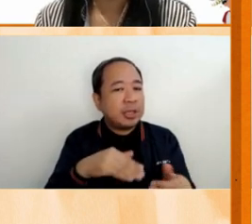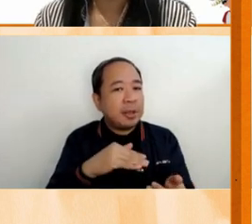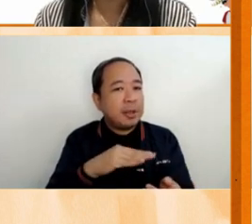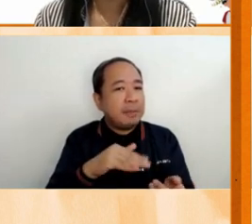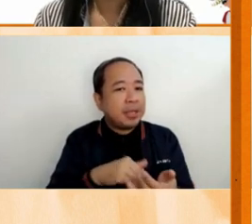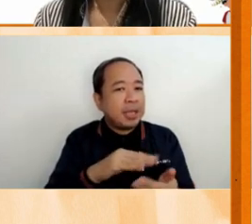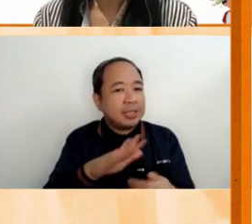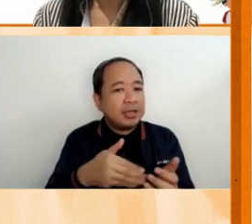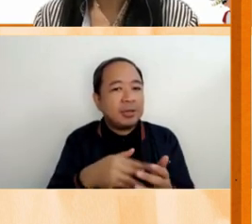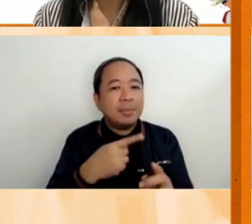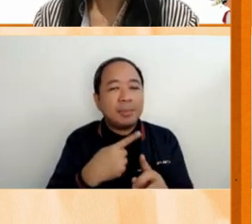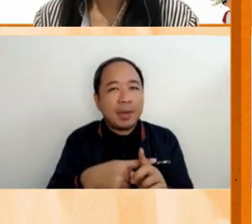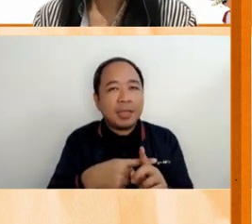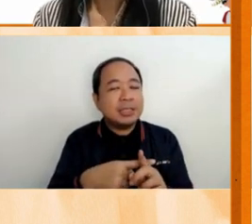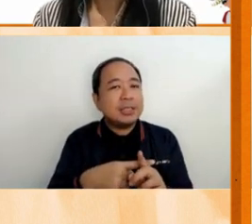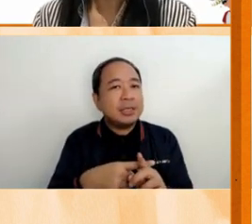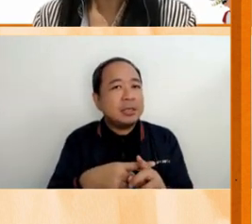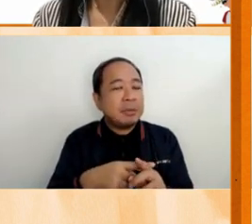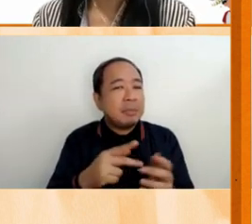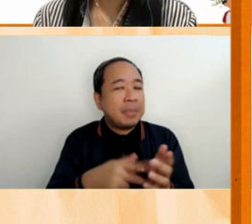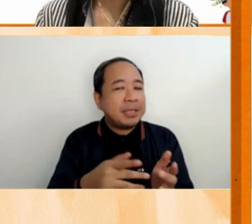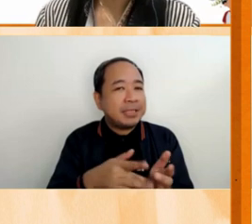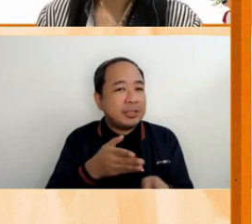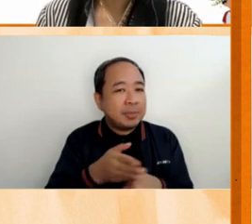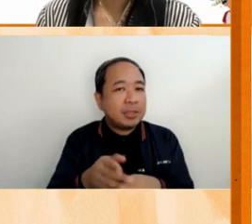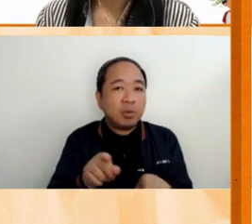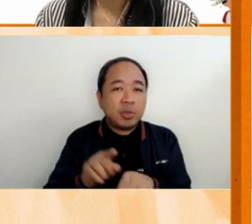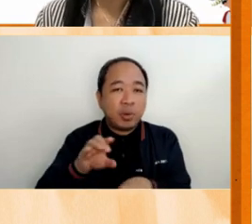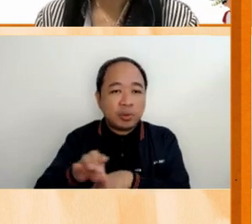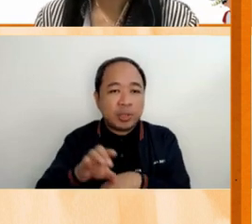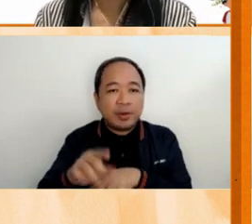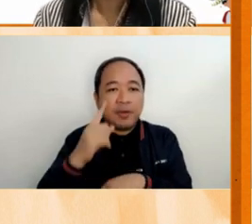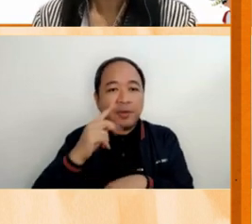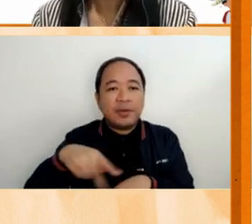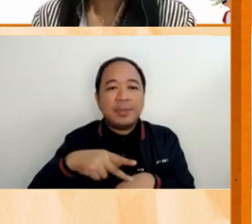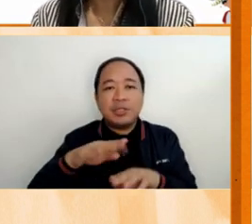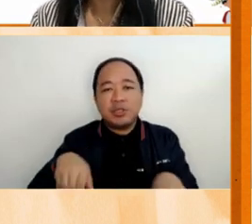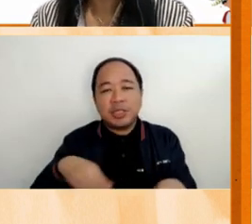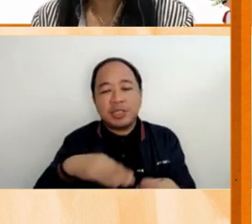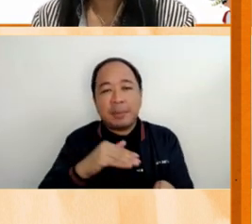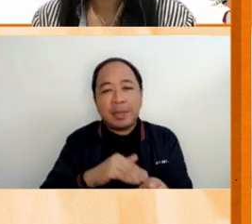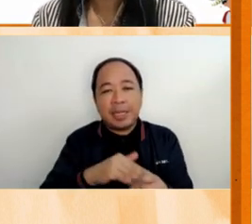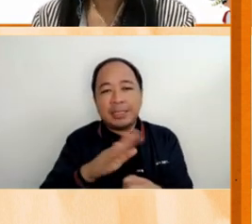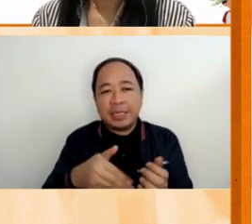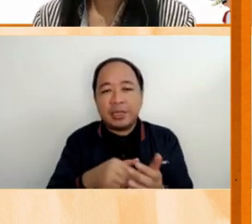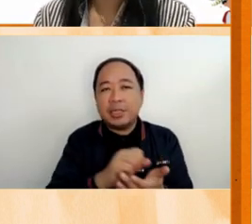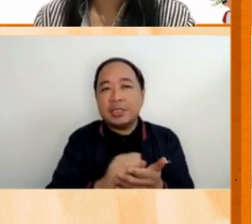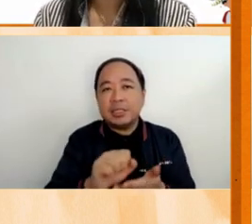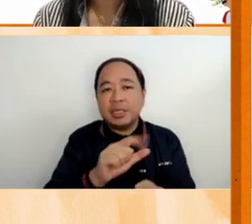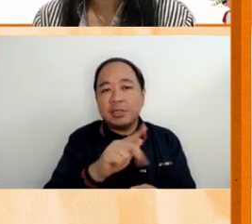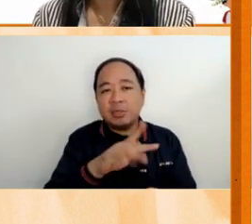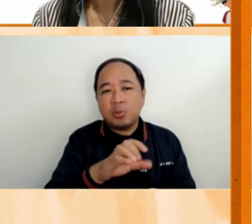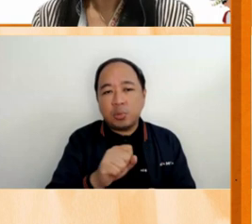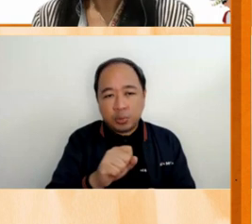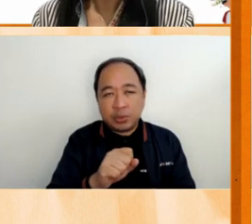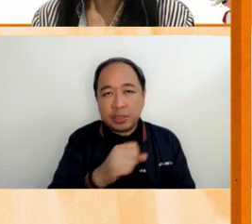Medicine Specialists. She's also a consultant at the Philippine Children's Medical Center, St. Luke's Medical Center, Quezon